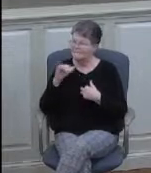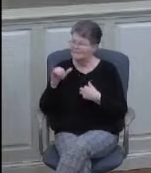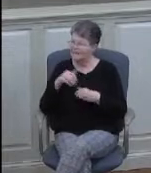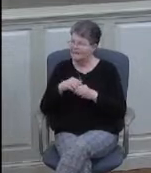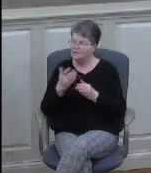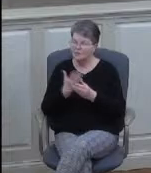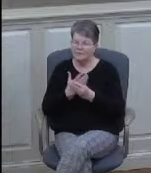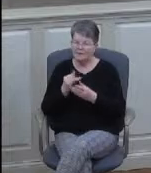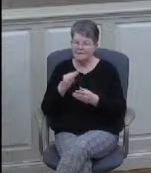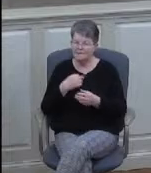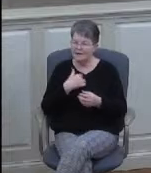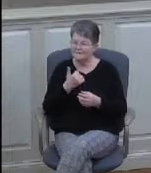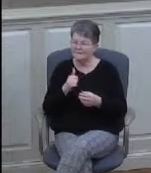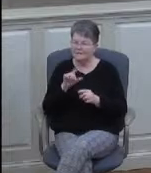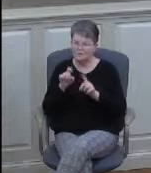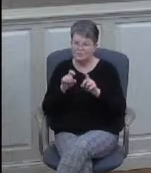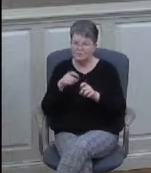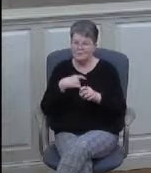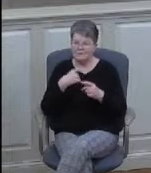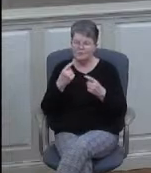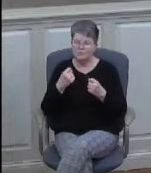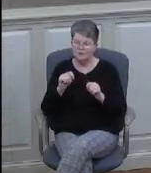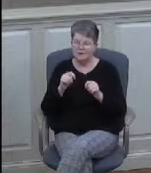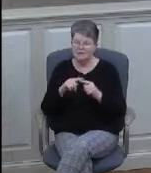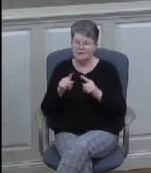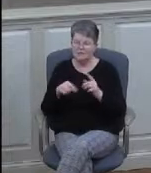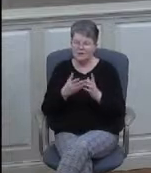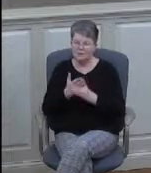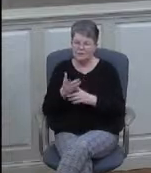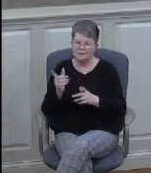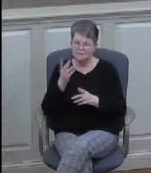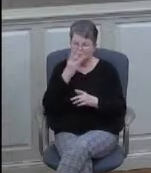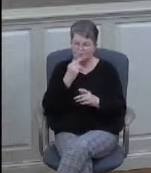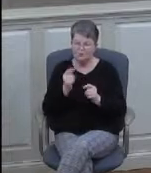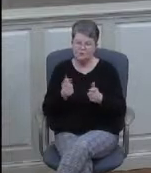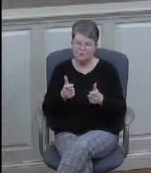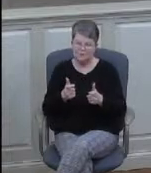have any questions, just stop me. I'm going to try to run through this pretty quick.